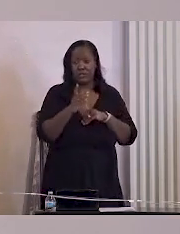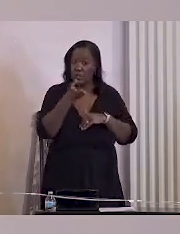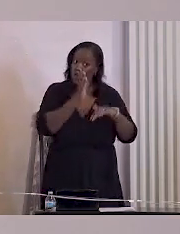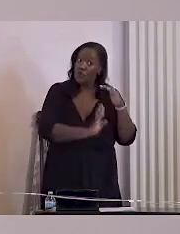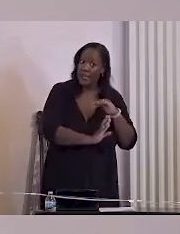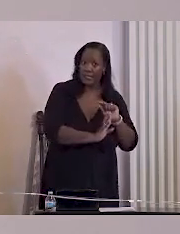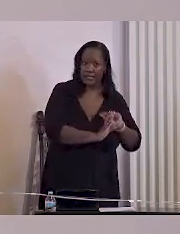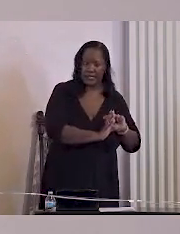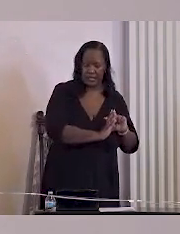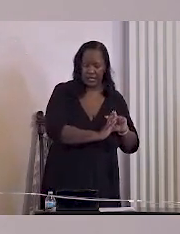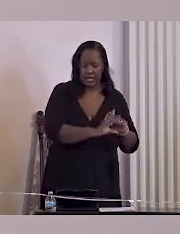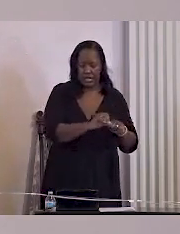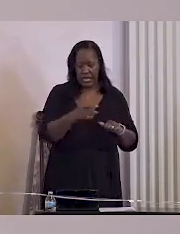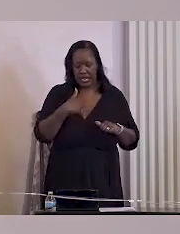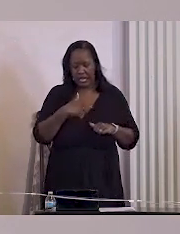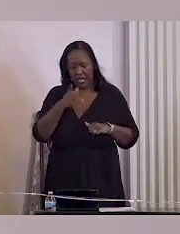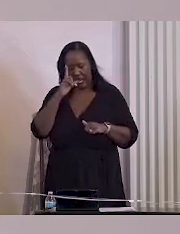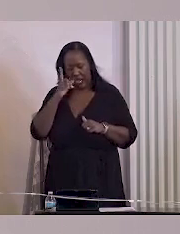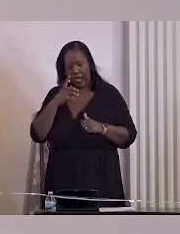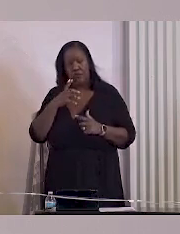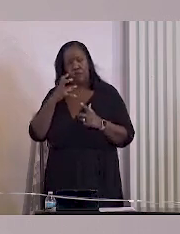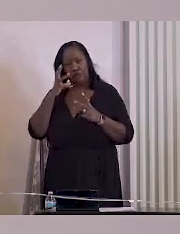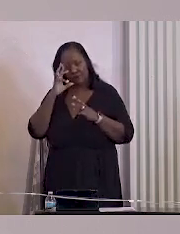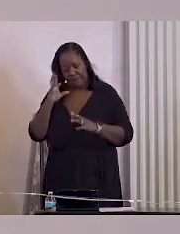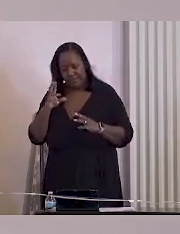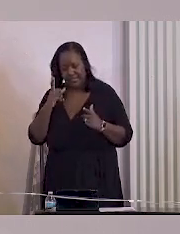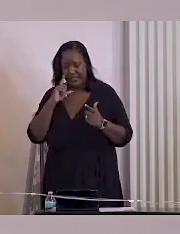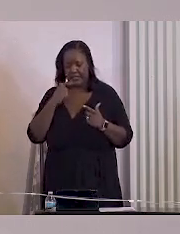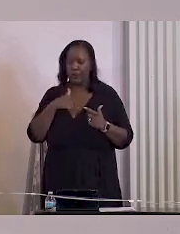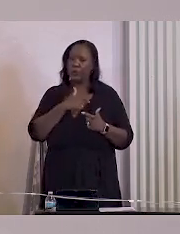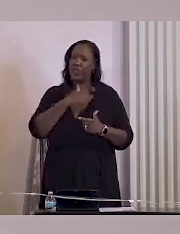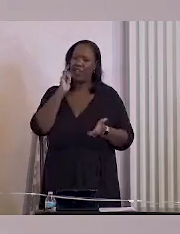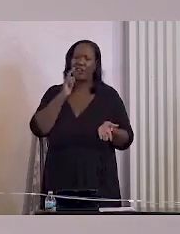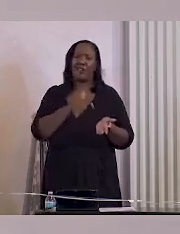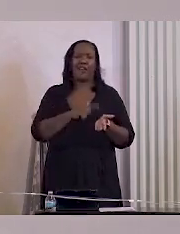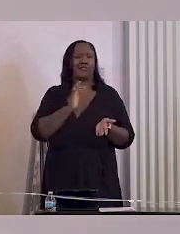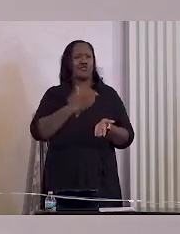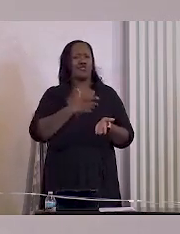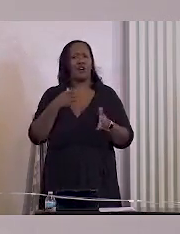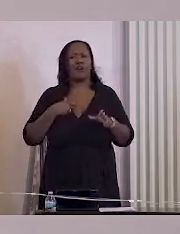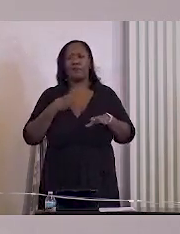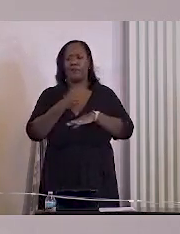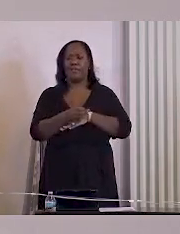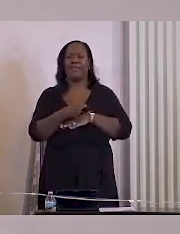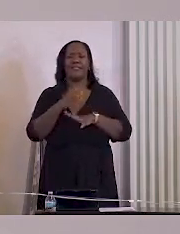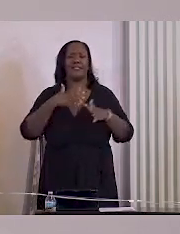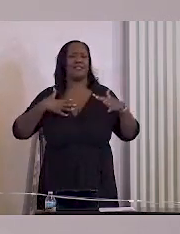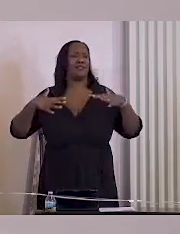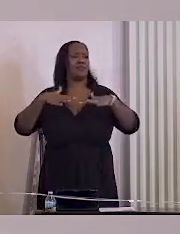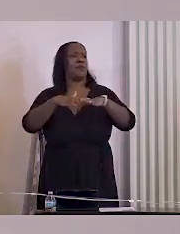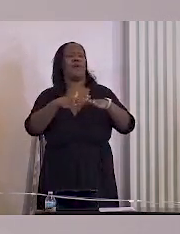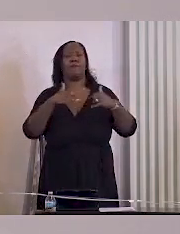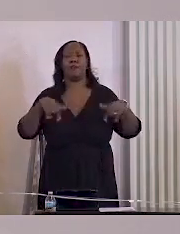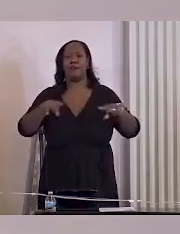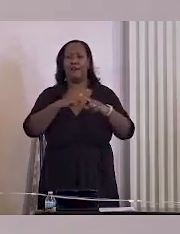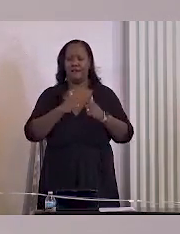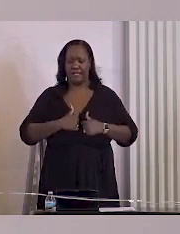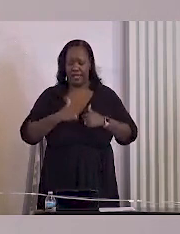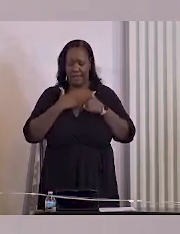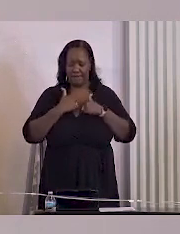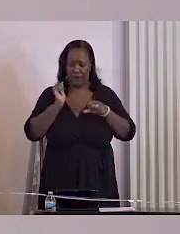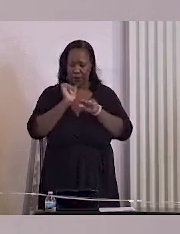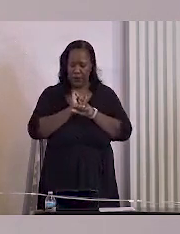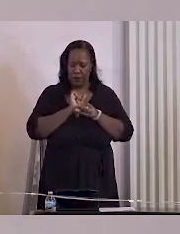humility and reverence, we acknowledge our place in the great web of life, and we work to repair harm and